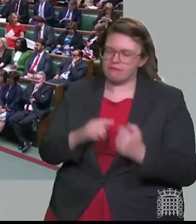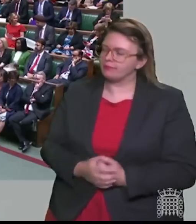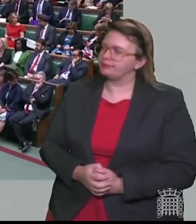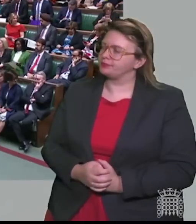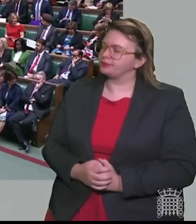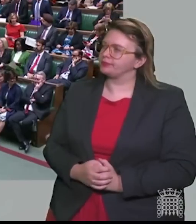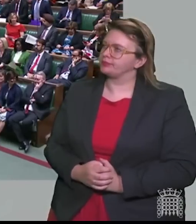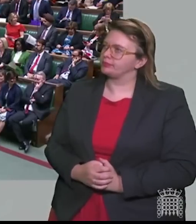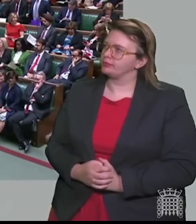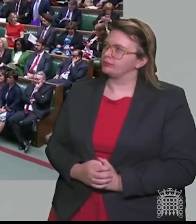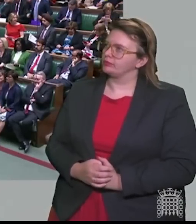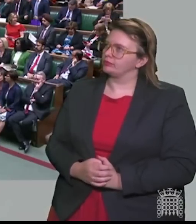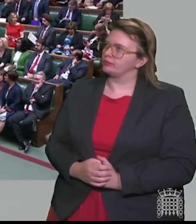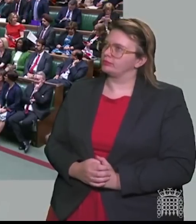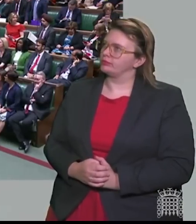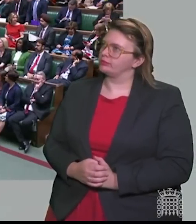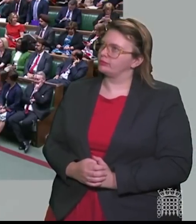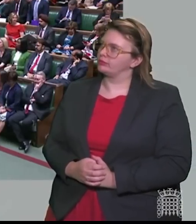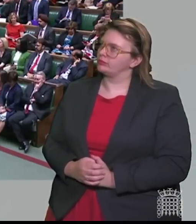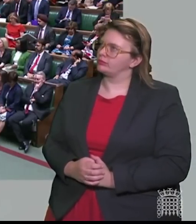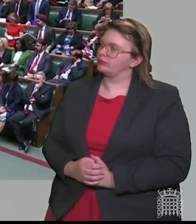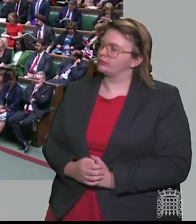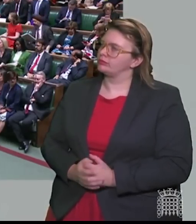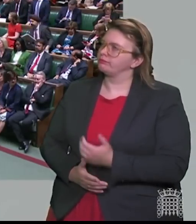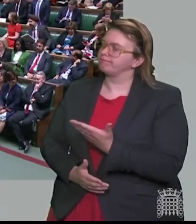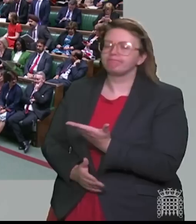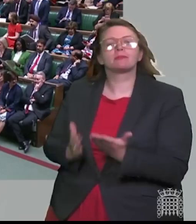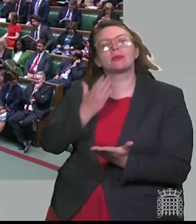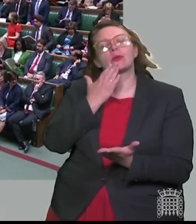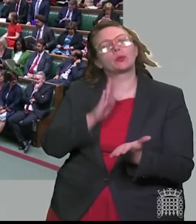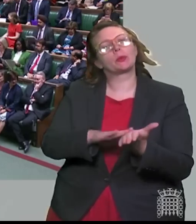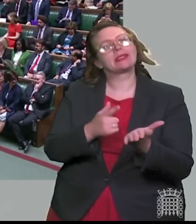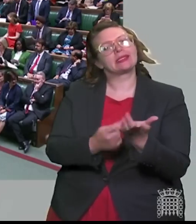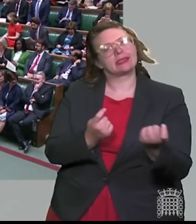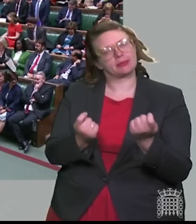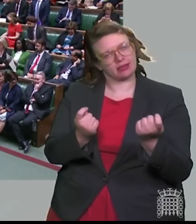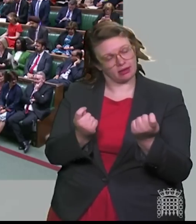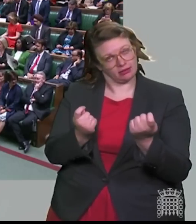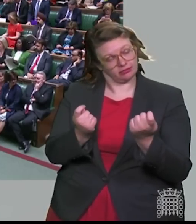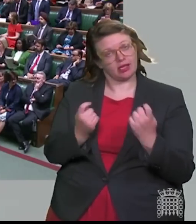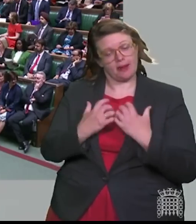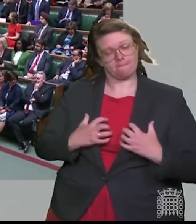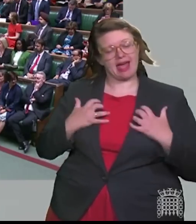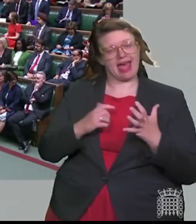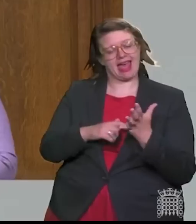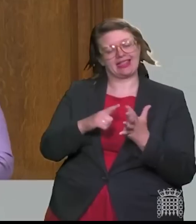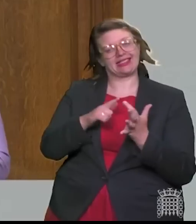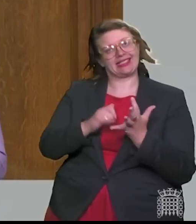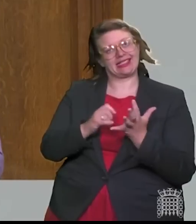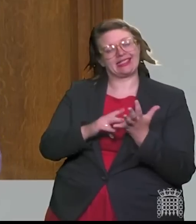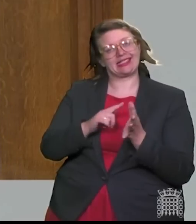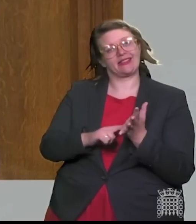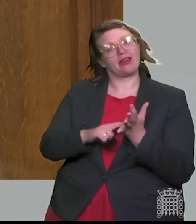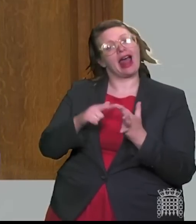Sean Hodge. Thank you, Mr. Speaker. Does the Prime Minister agree with his friend, the Tees Valley Mayor, that the National Audit